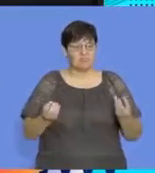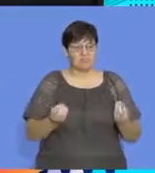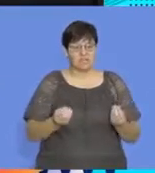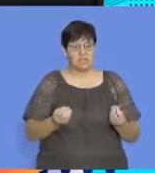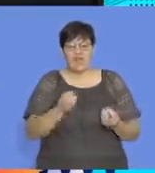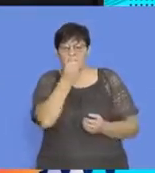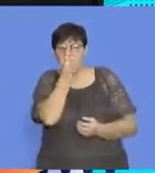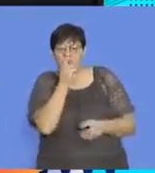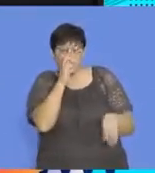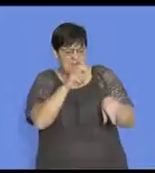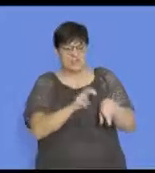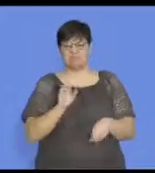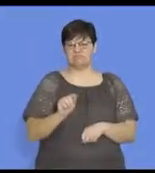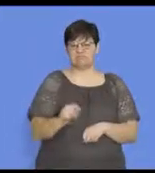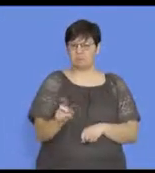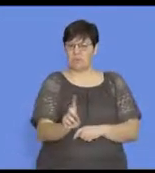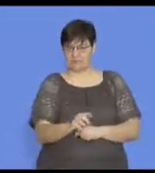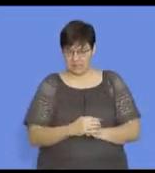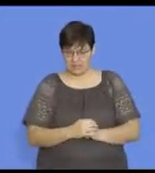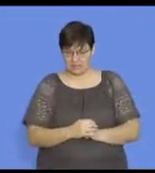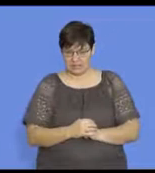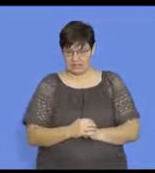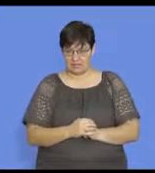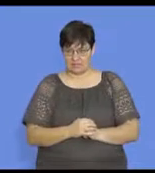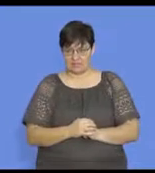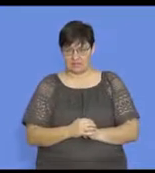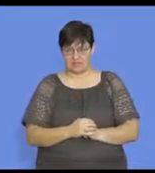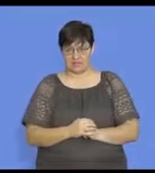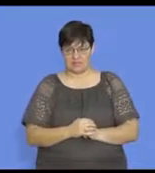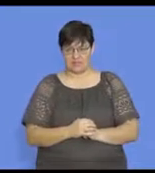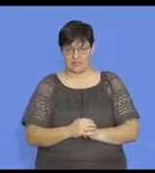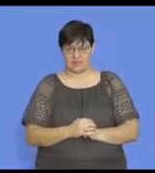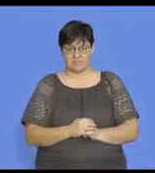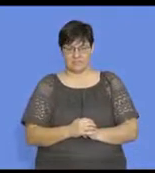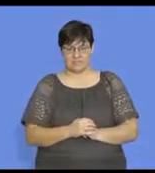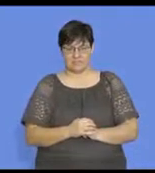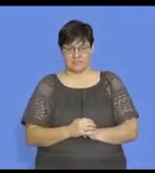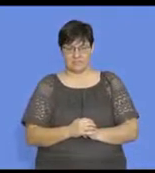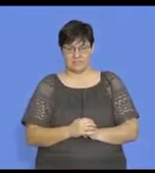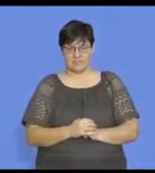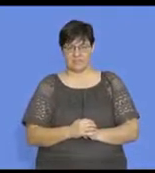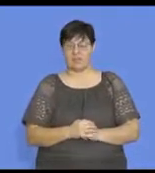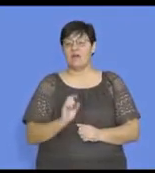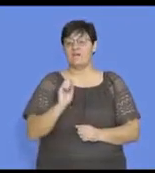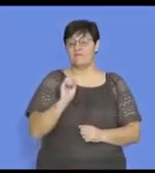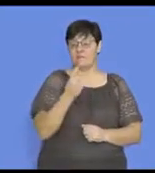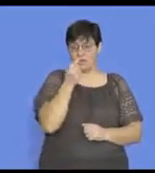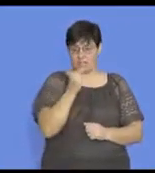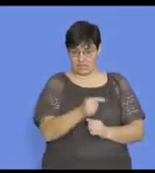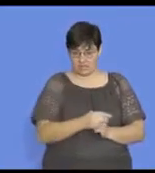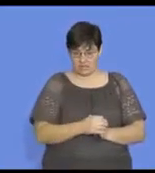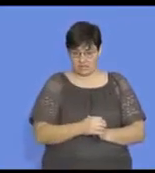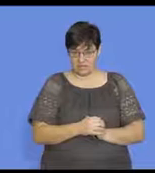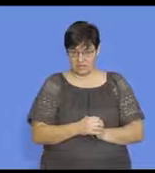flower needs to have. Let me get my color going over here. Right, now the first thing, as we